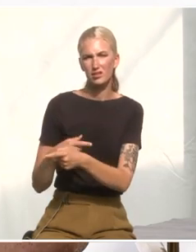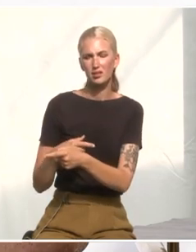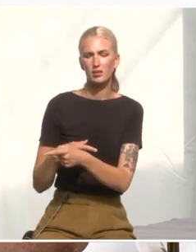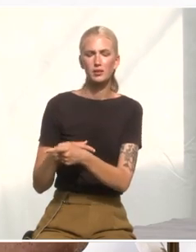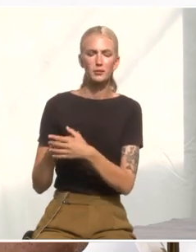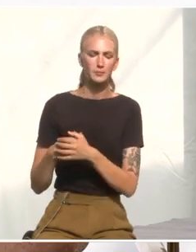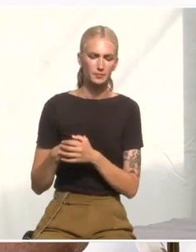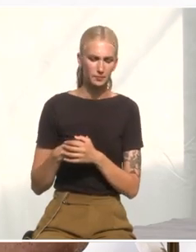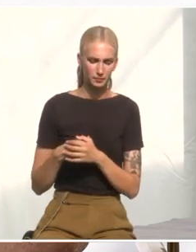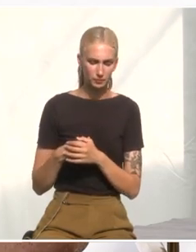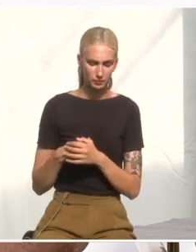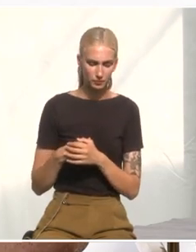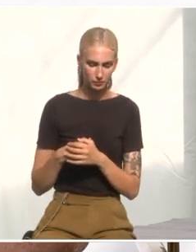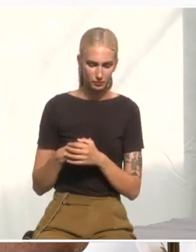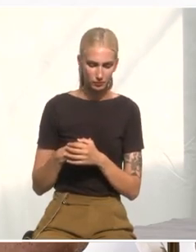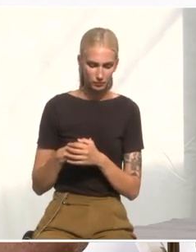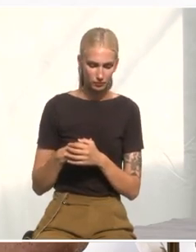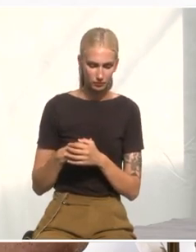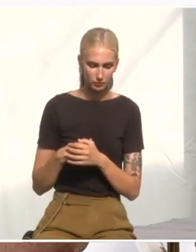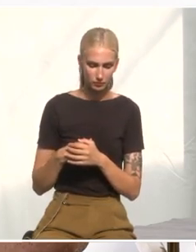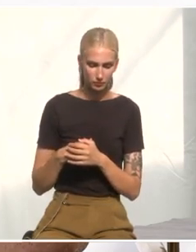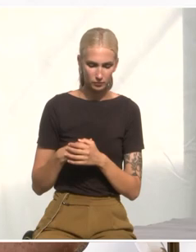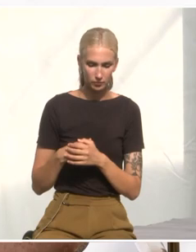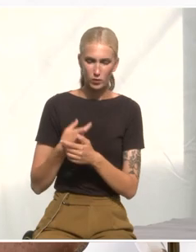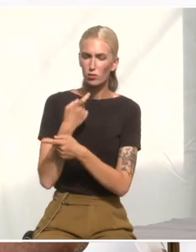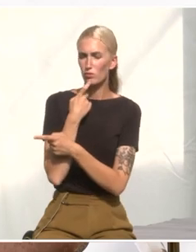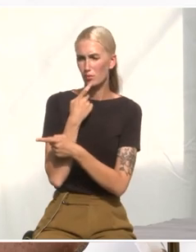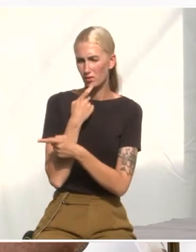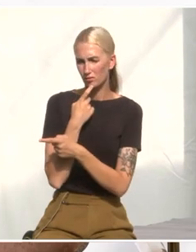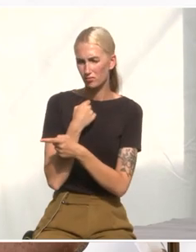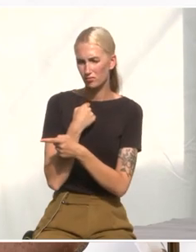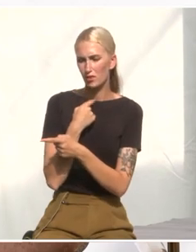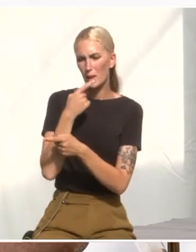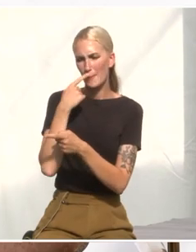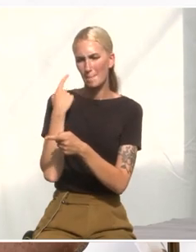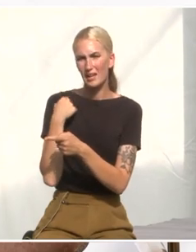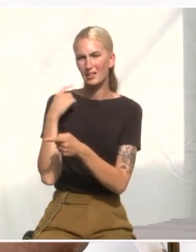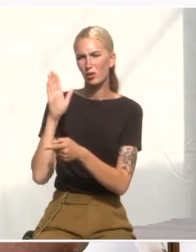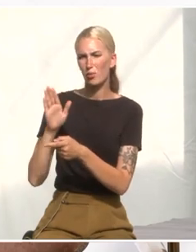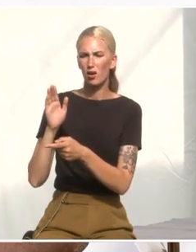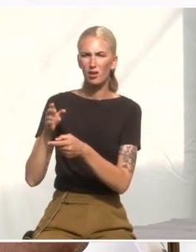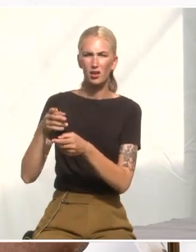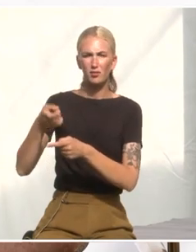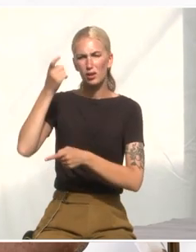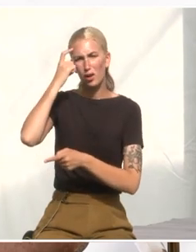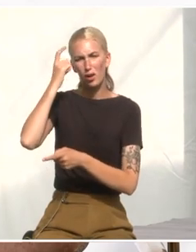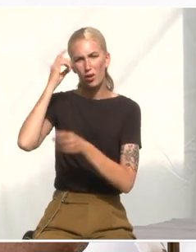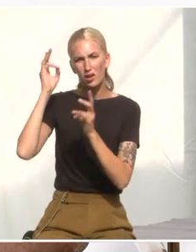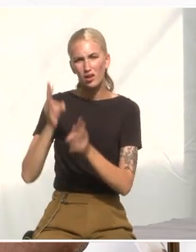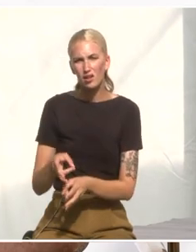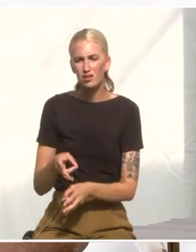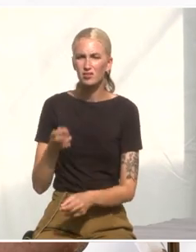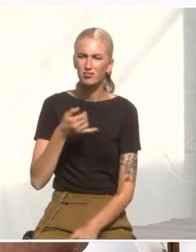Divorce, and it's aptly named because in Finland men have stupid accidents and they drink themselves to stupor